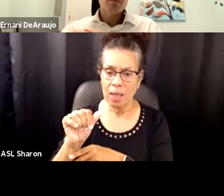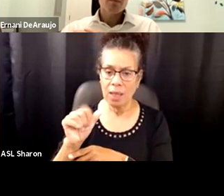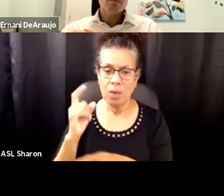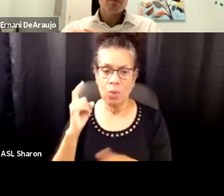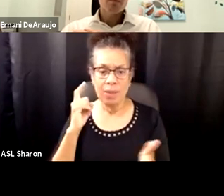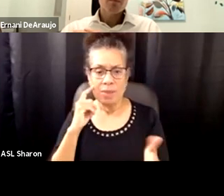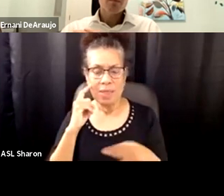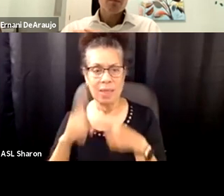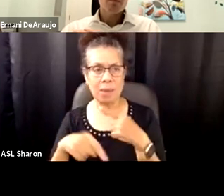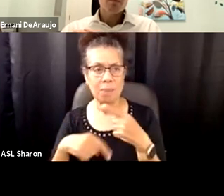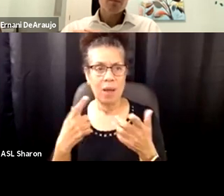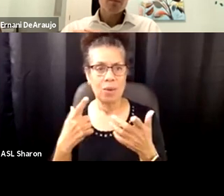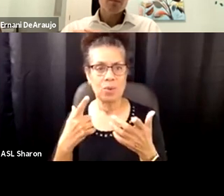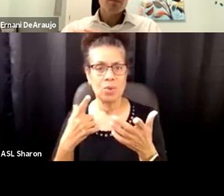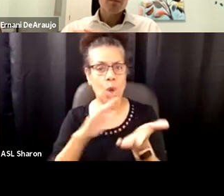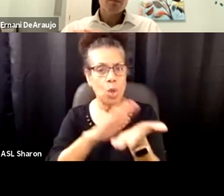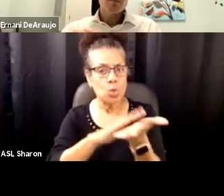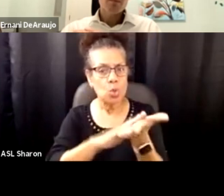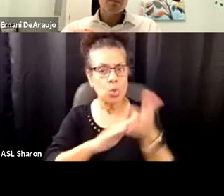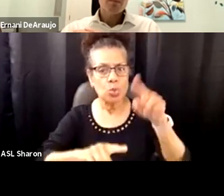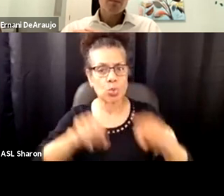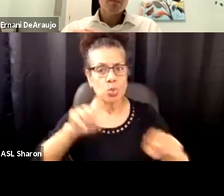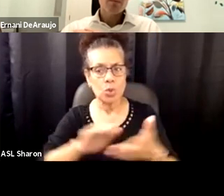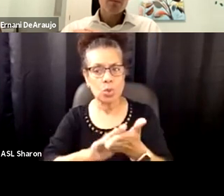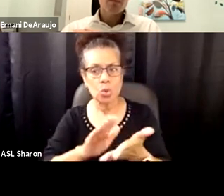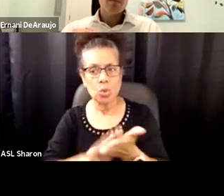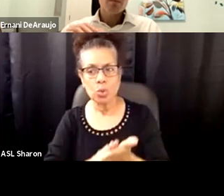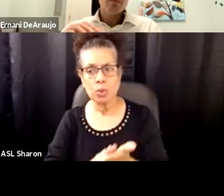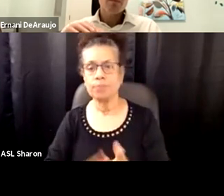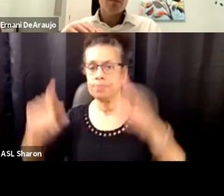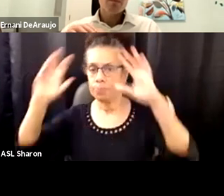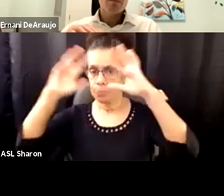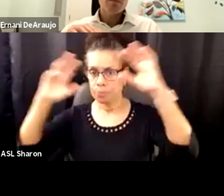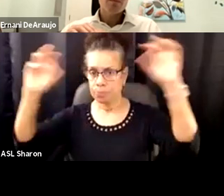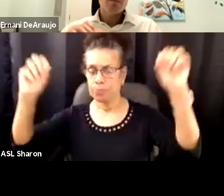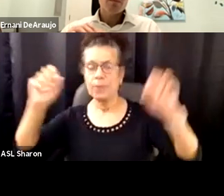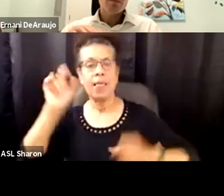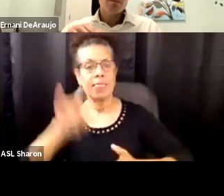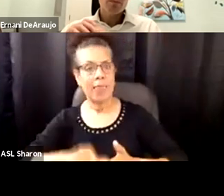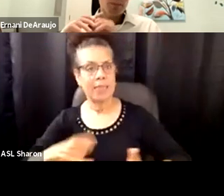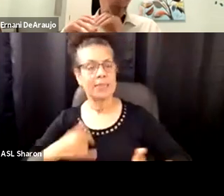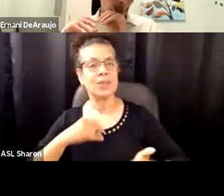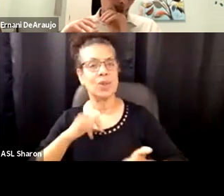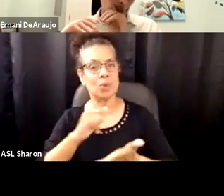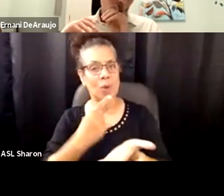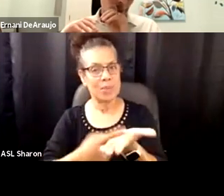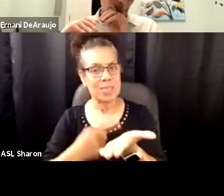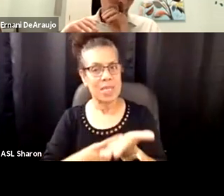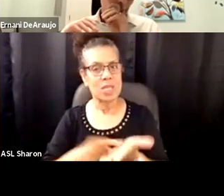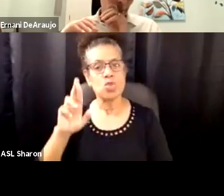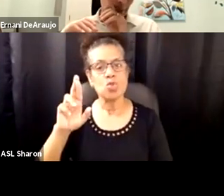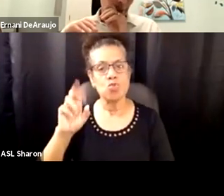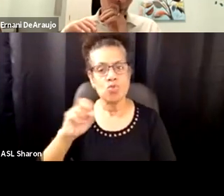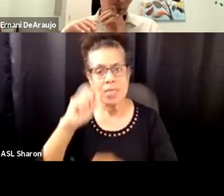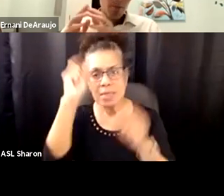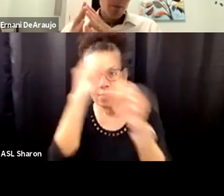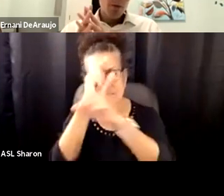vary for schools that is what we are talking about in the reimagine of bps and the quality guarantee